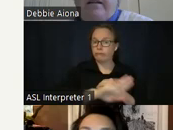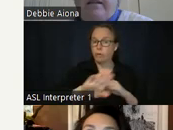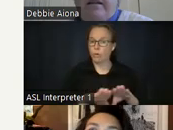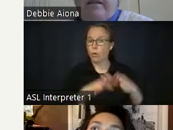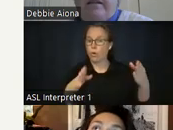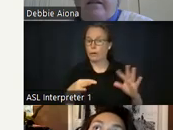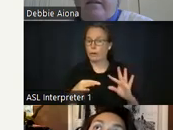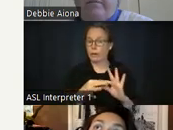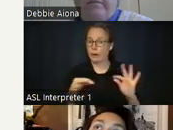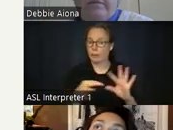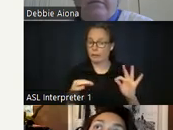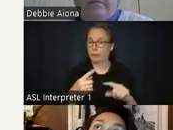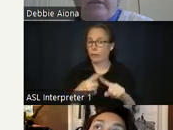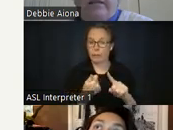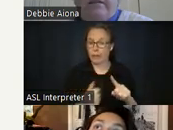And then,